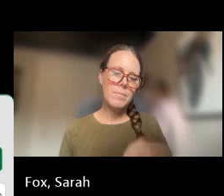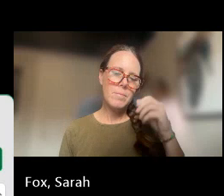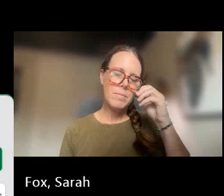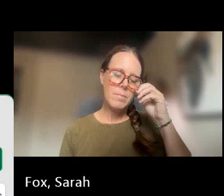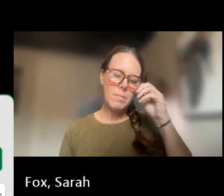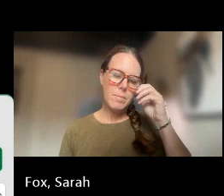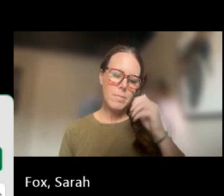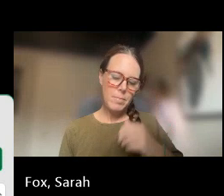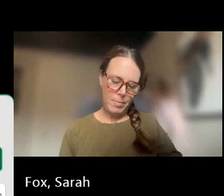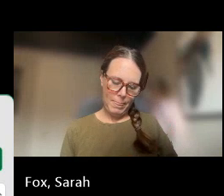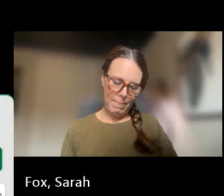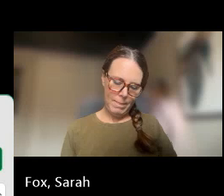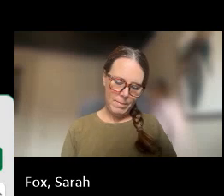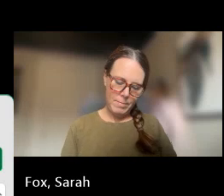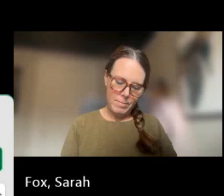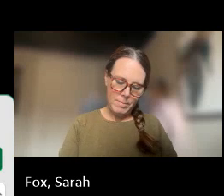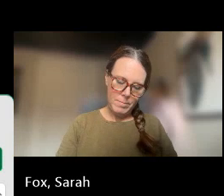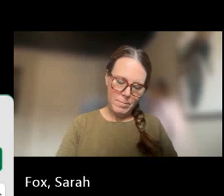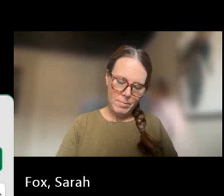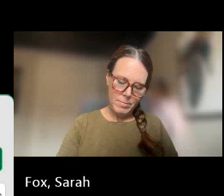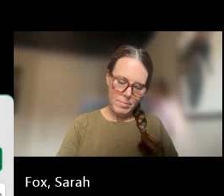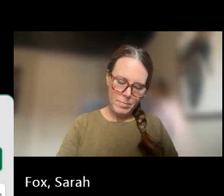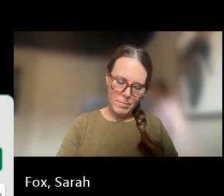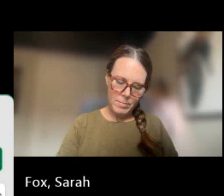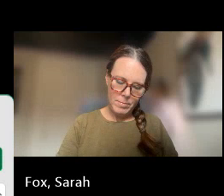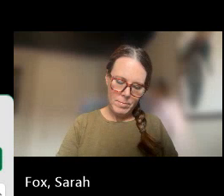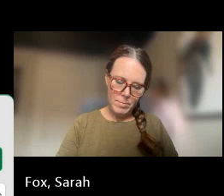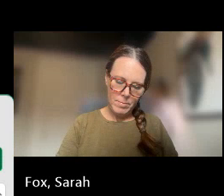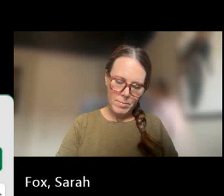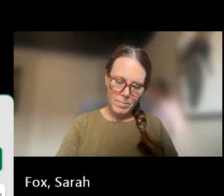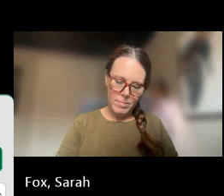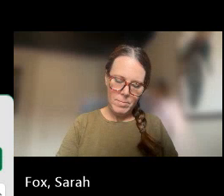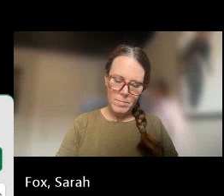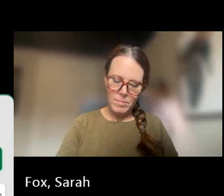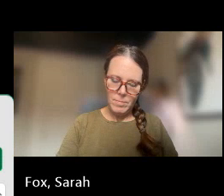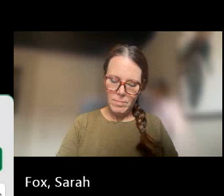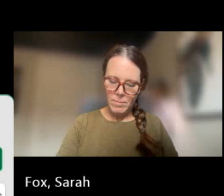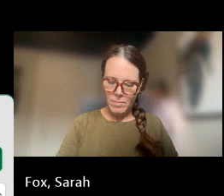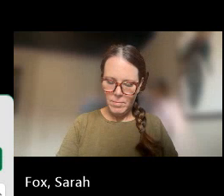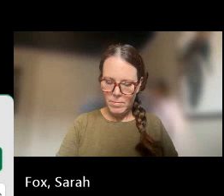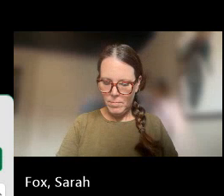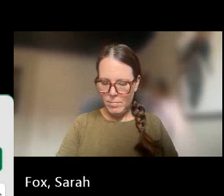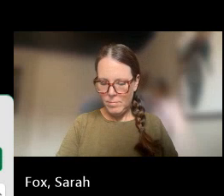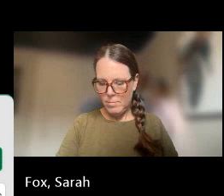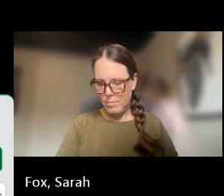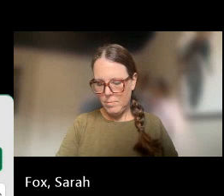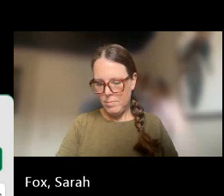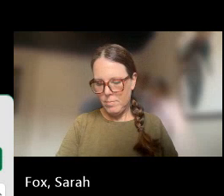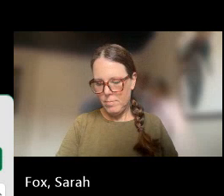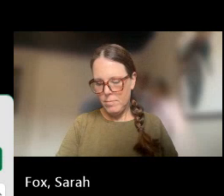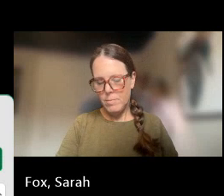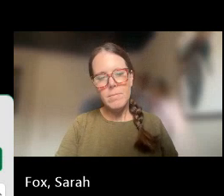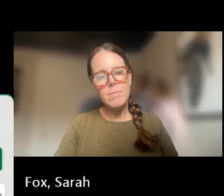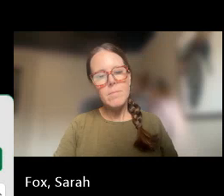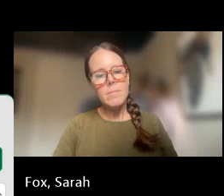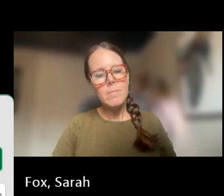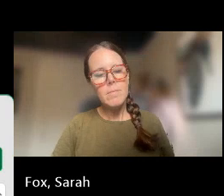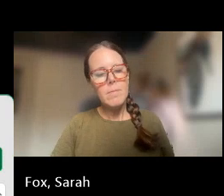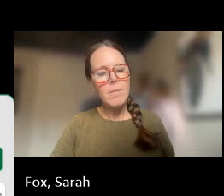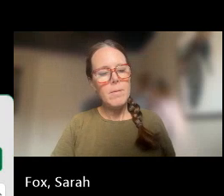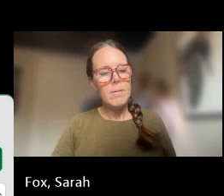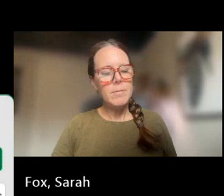for next year. So not everyone can get their full ask on that amount. So there is, in this